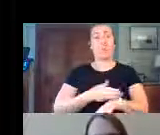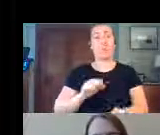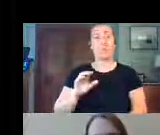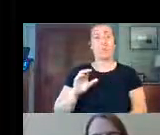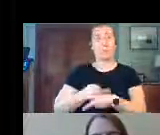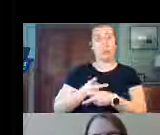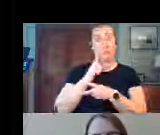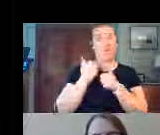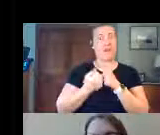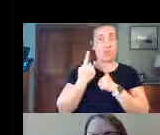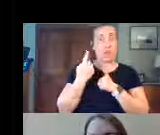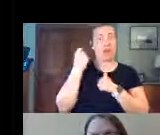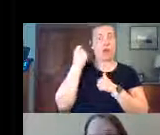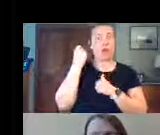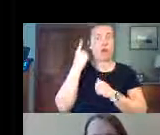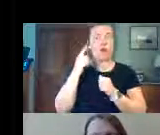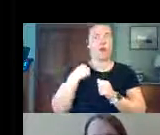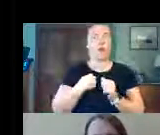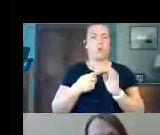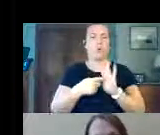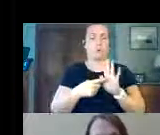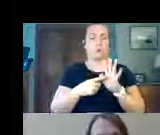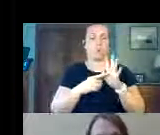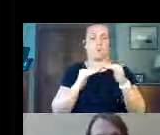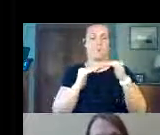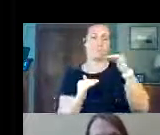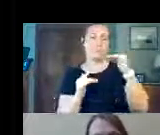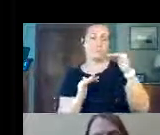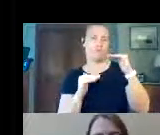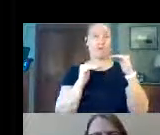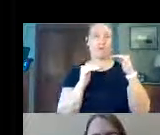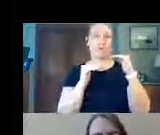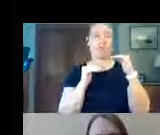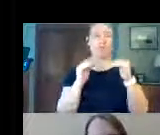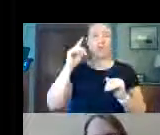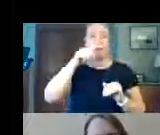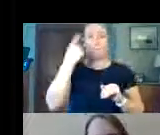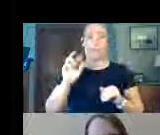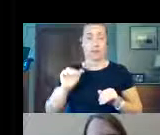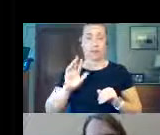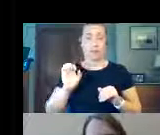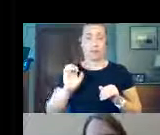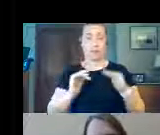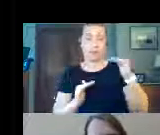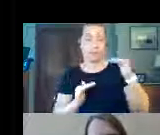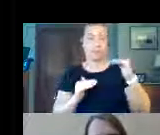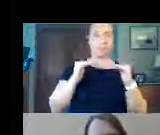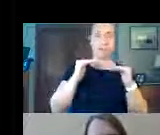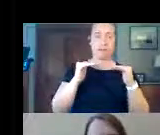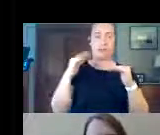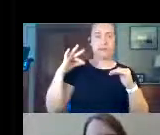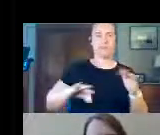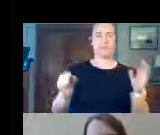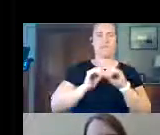got benefit. We showed a disparities reduction, that patients of Black race, for instance, benefited even more than everyone else. And again, I think